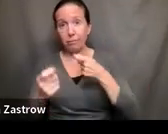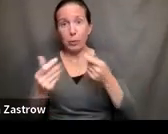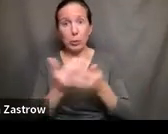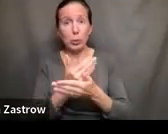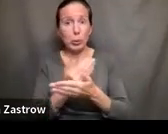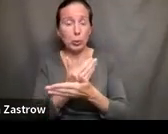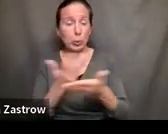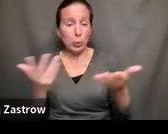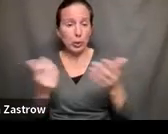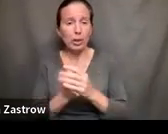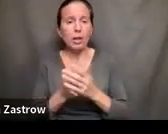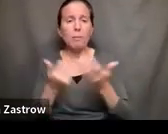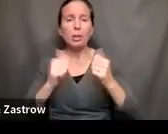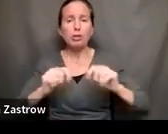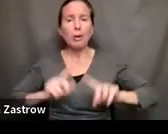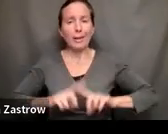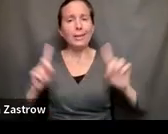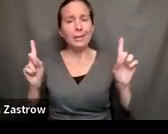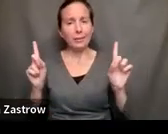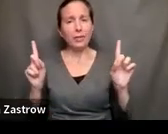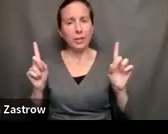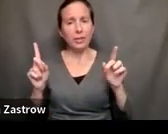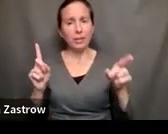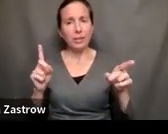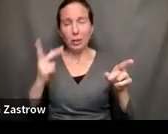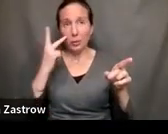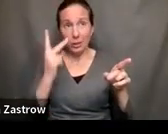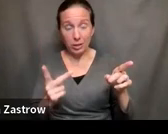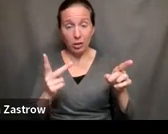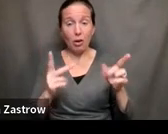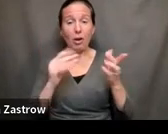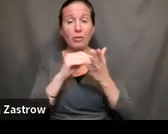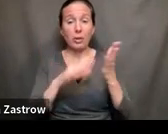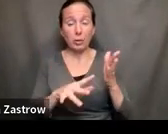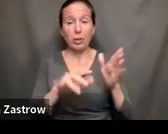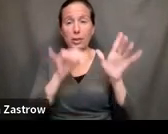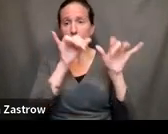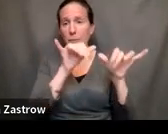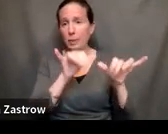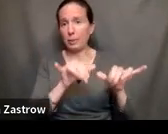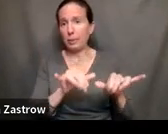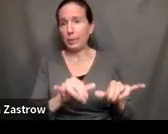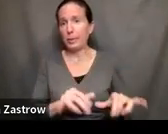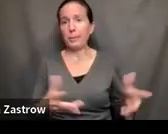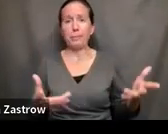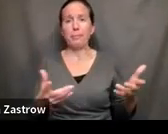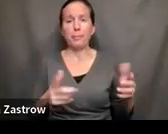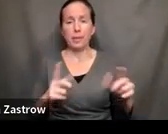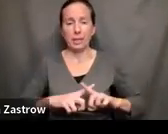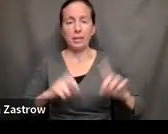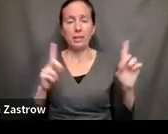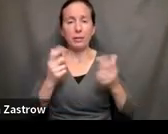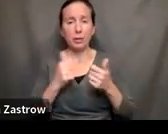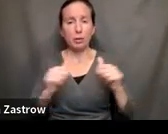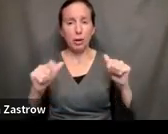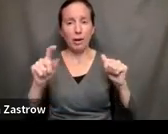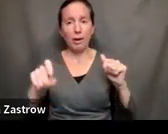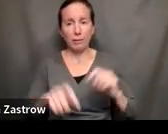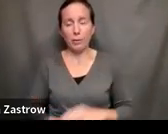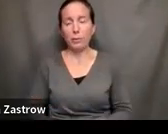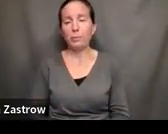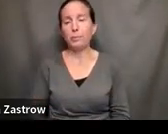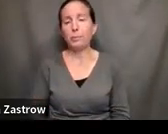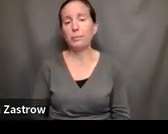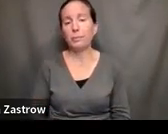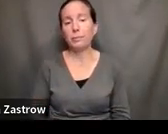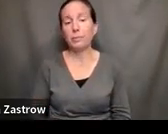But you need to try something, right? The student is not making any progress. You need to try something. And you may need to